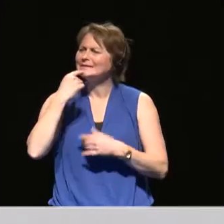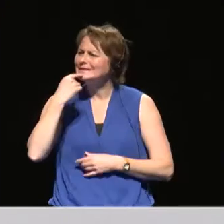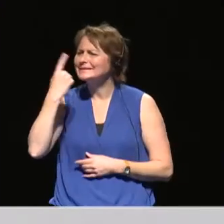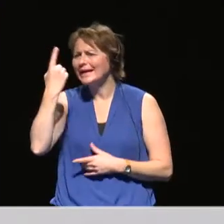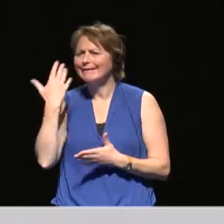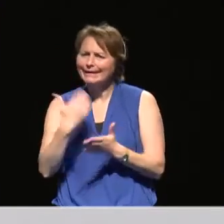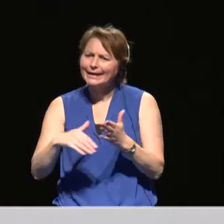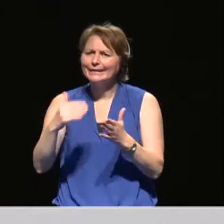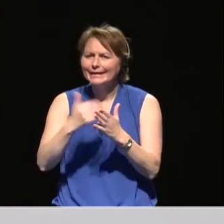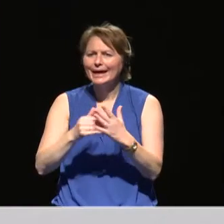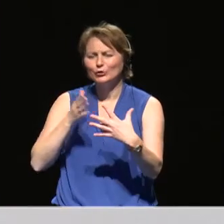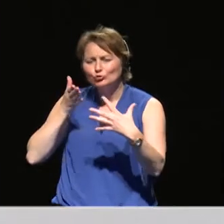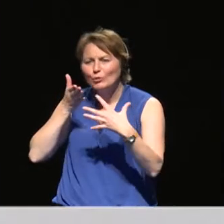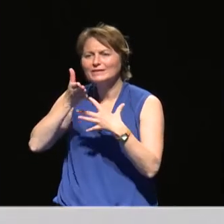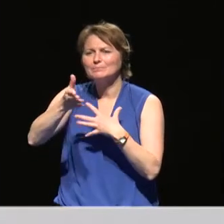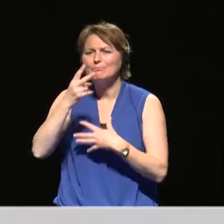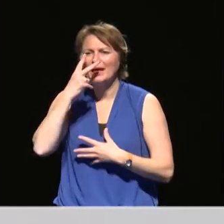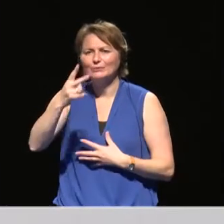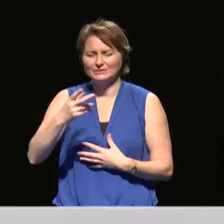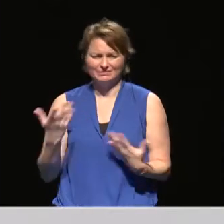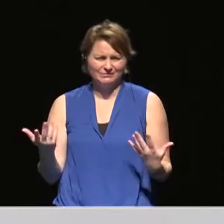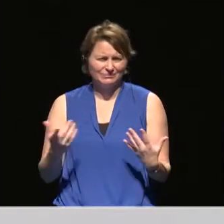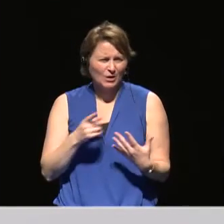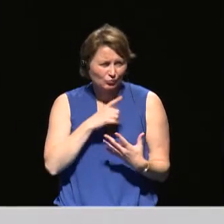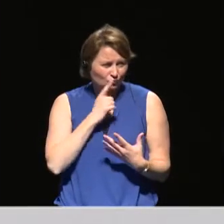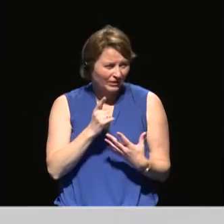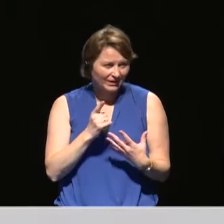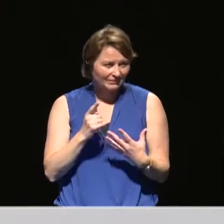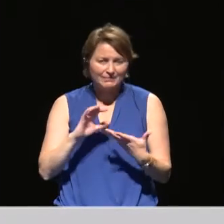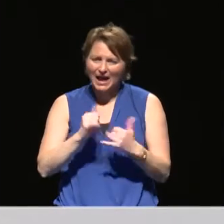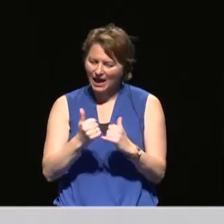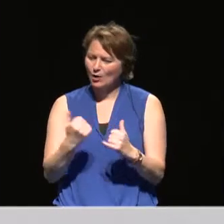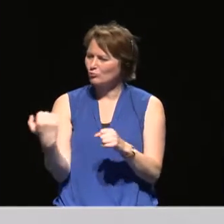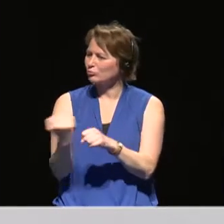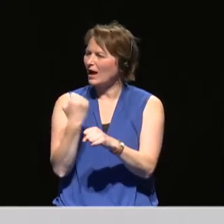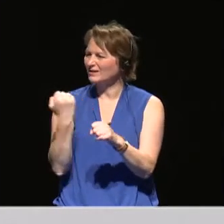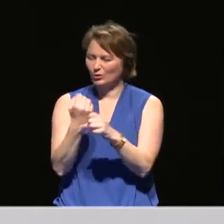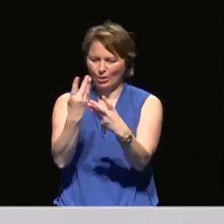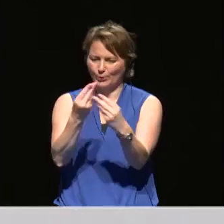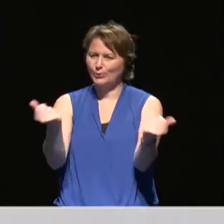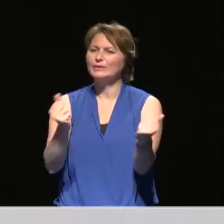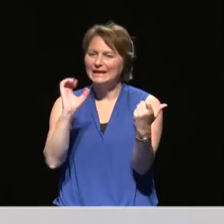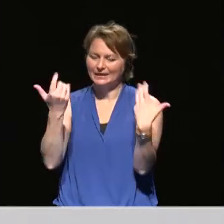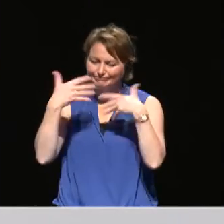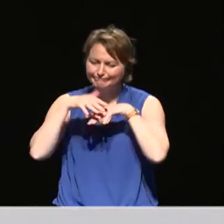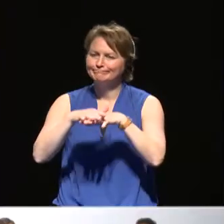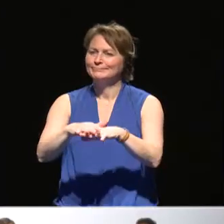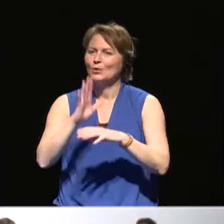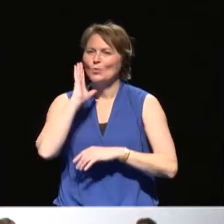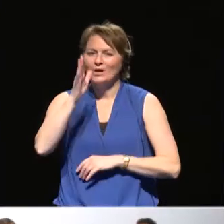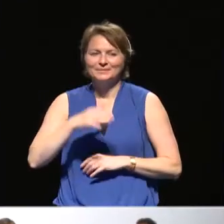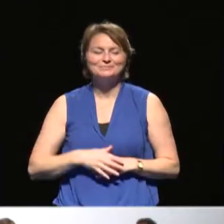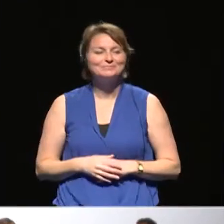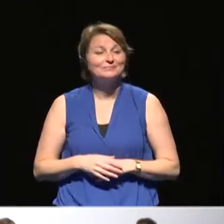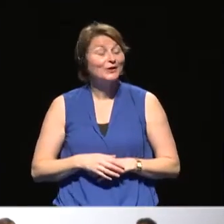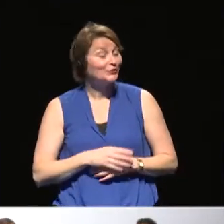about transparency, but what are the practical approaches to implement it? So may I ask first Dr.